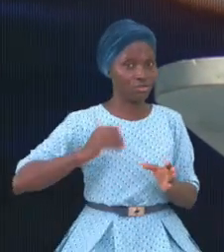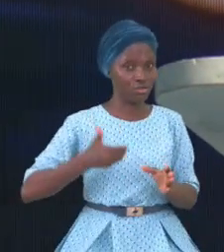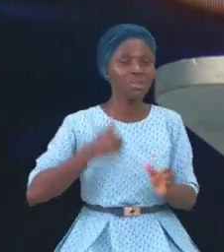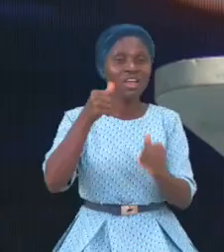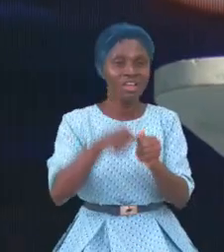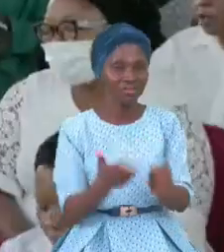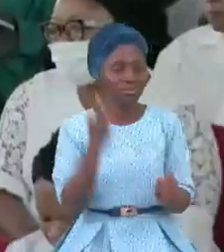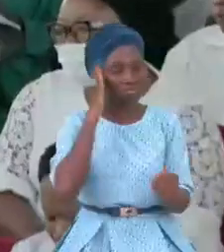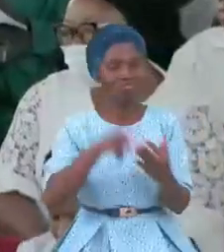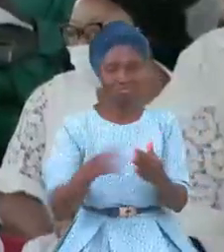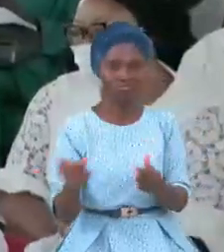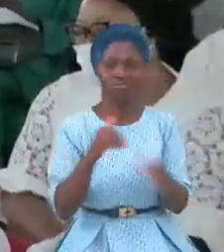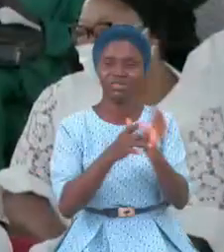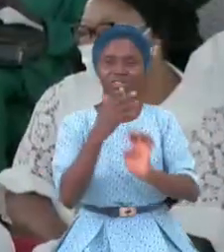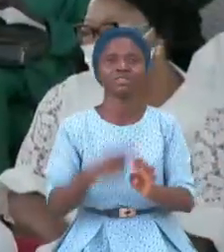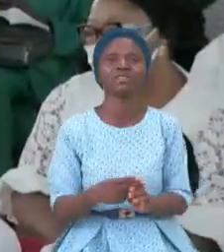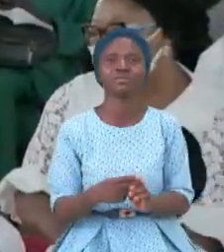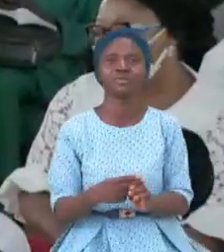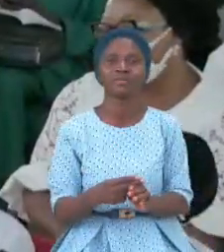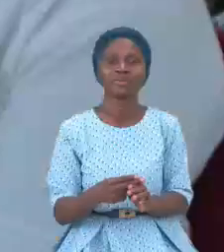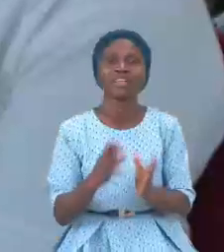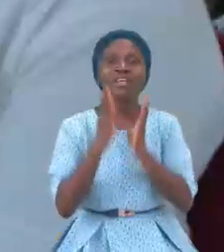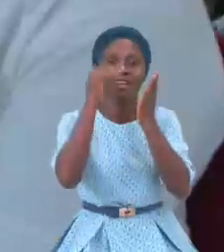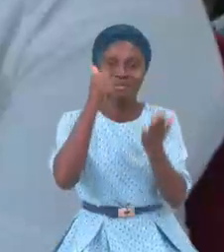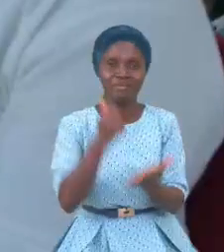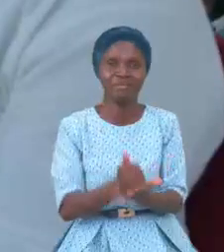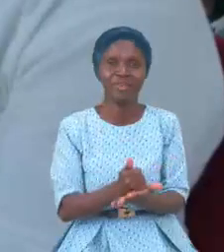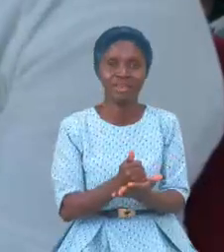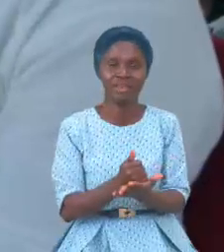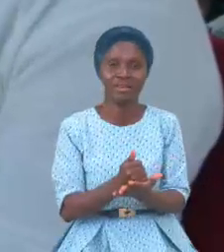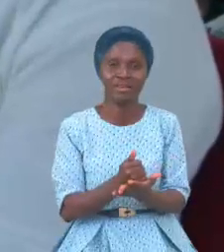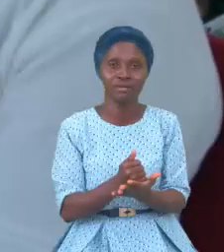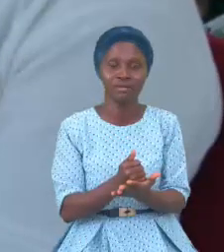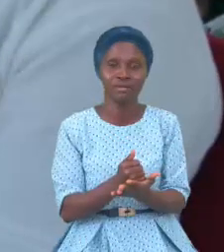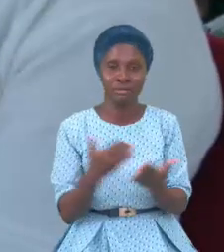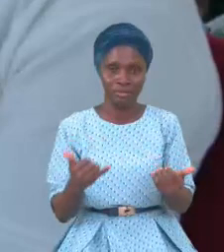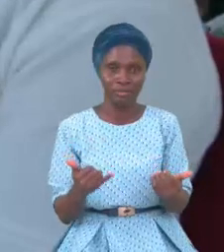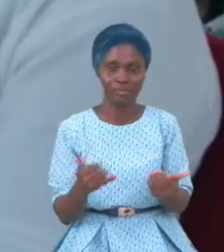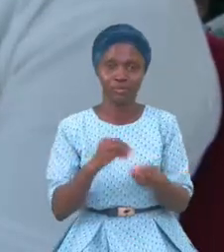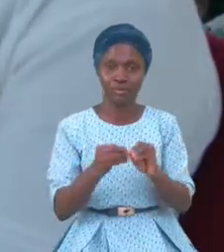vanish away. And amen. We're looking at